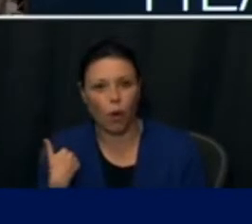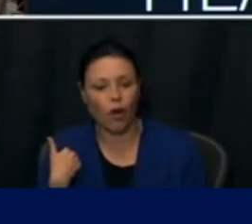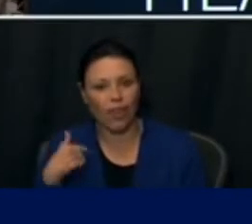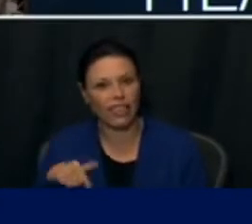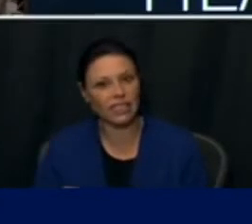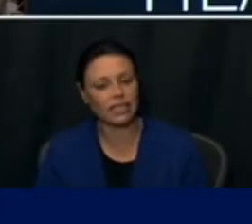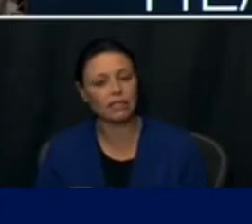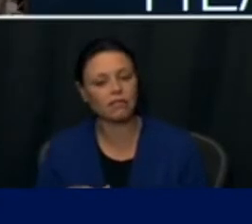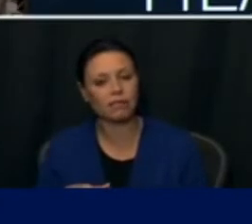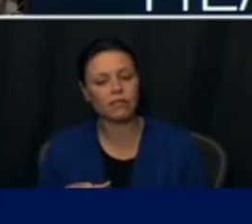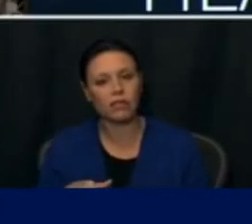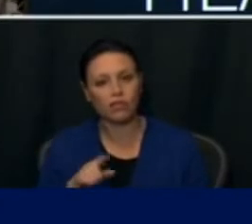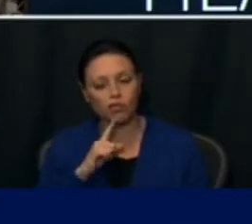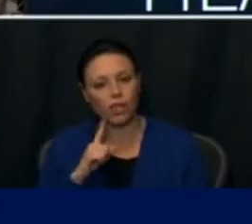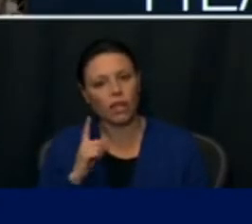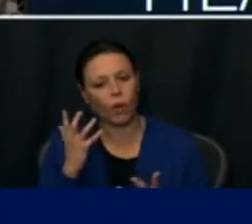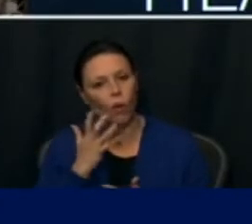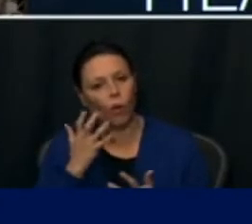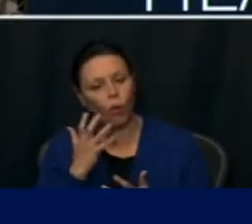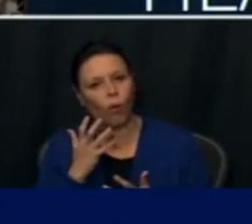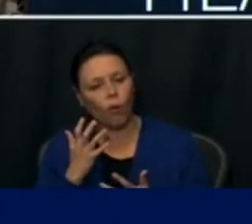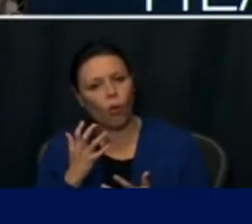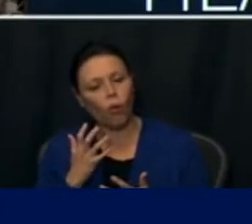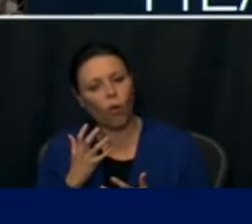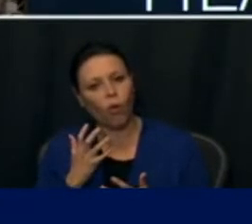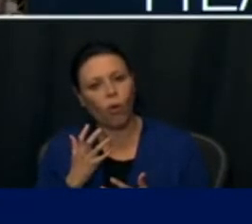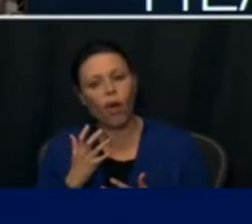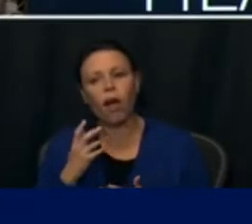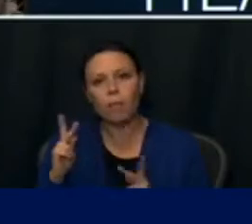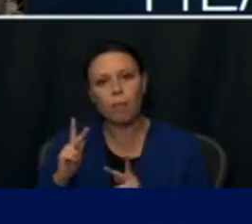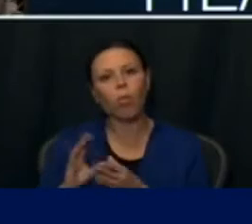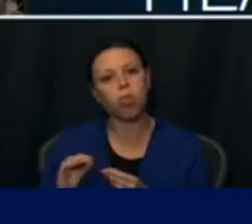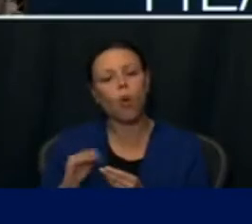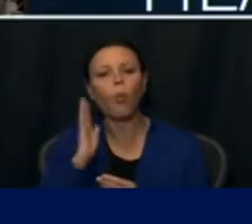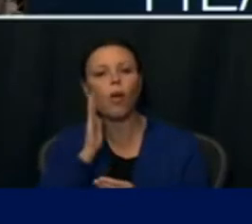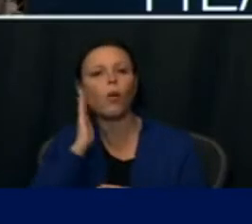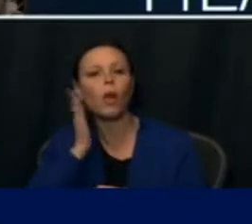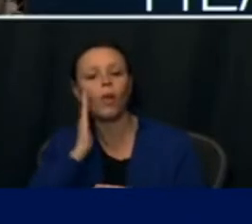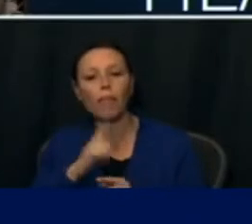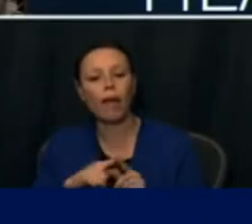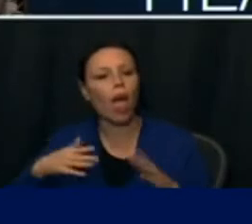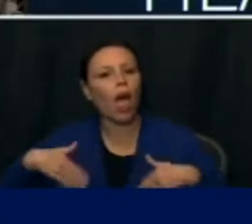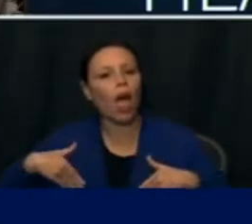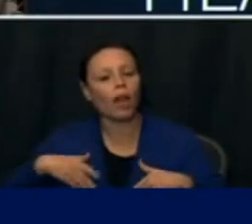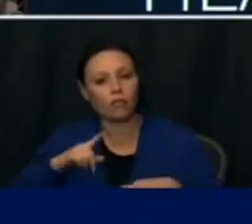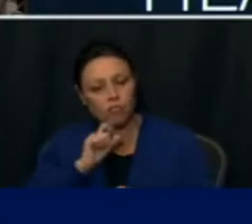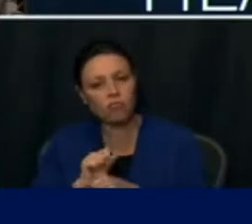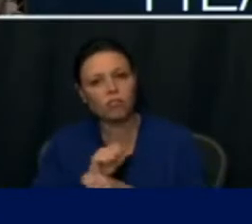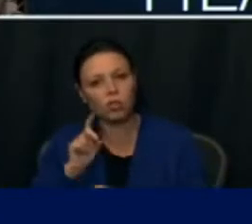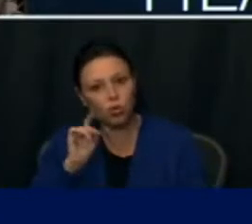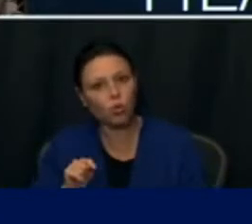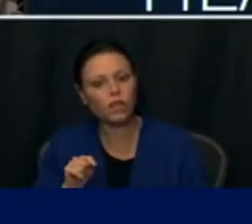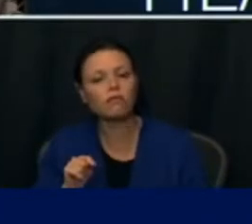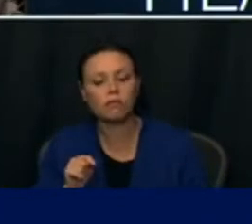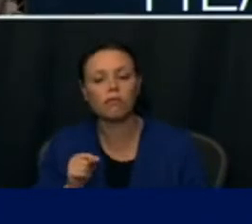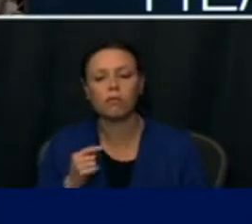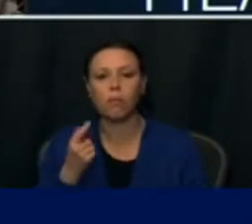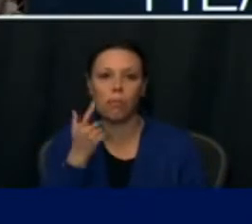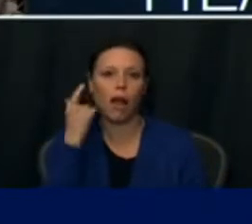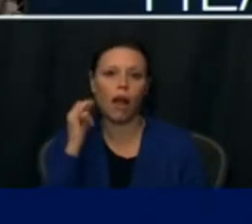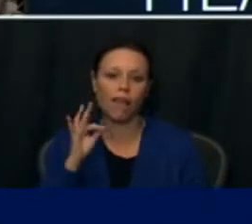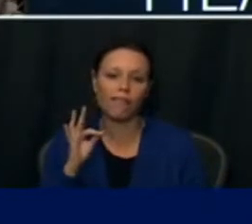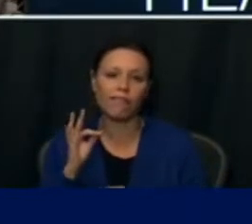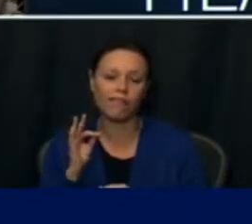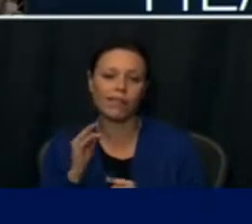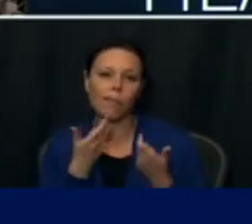is uh something that has been talked about for many years but nobody had the courage to do it because of the